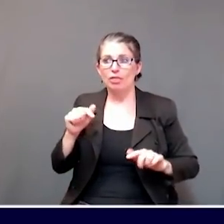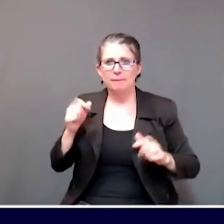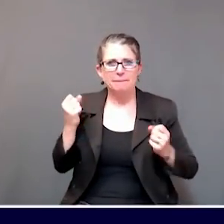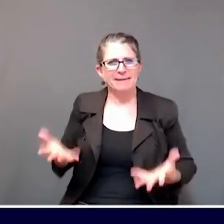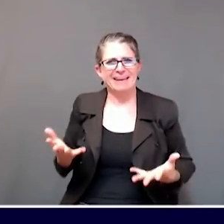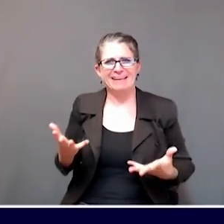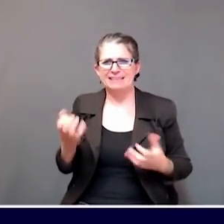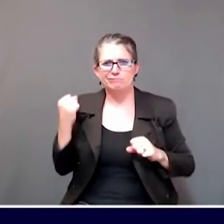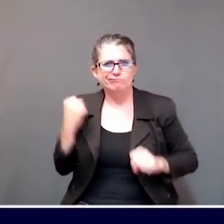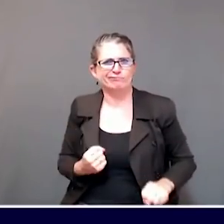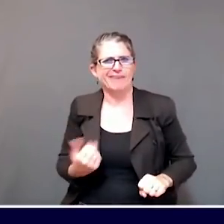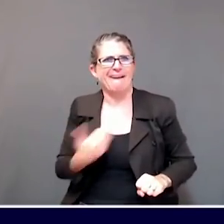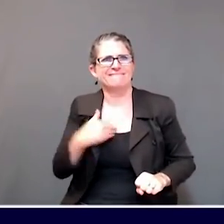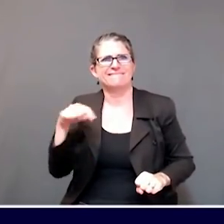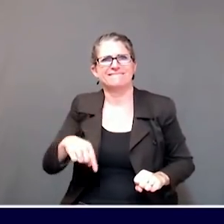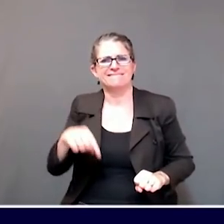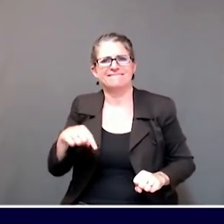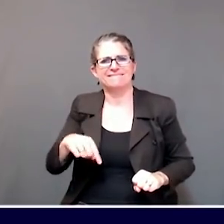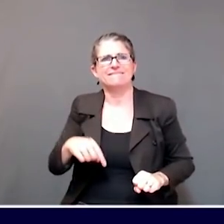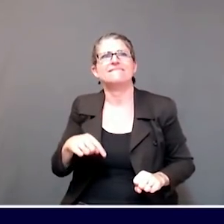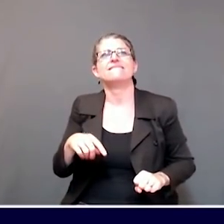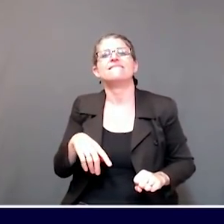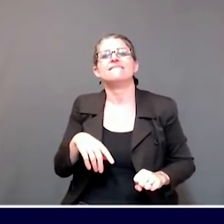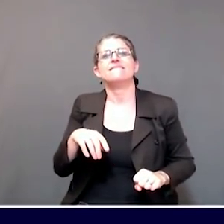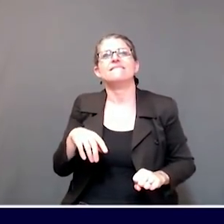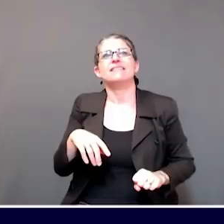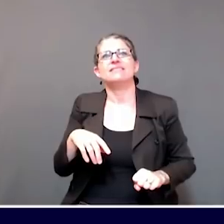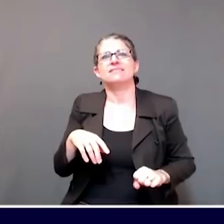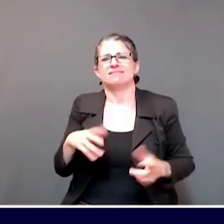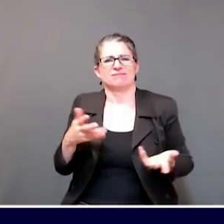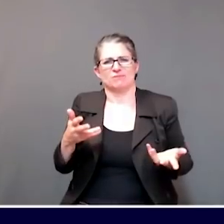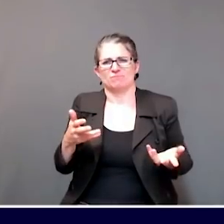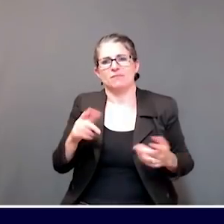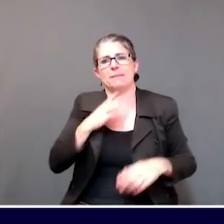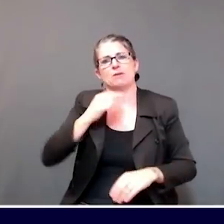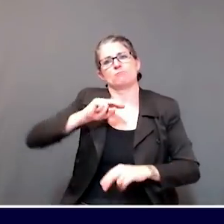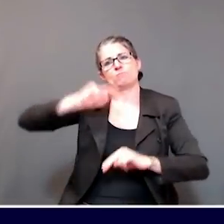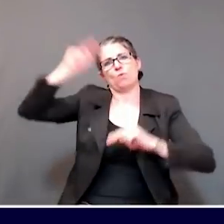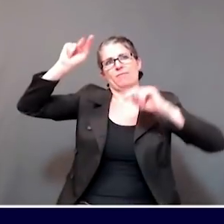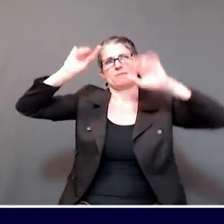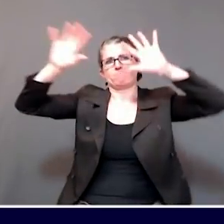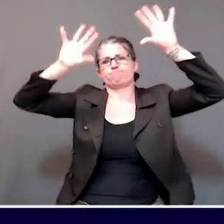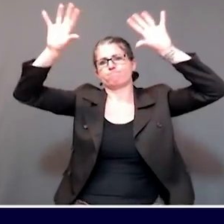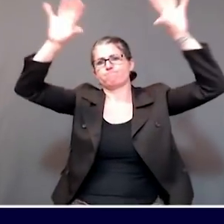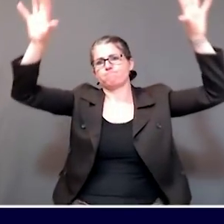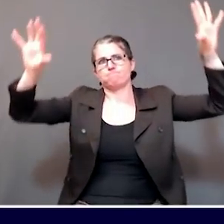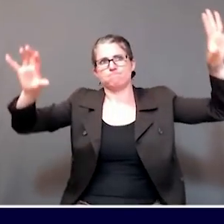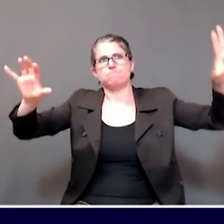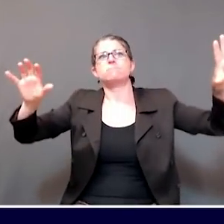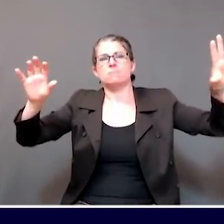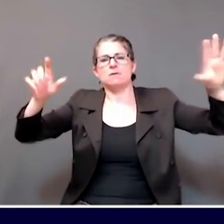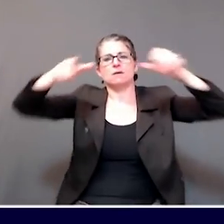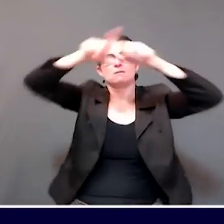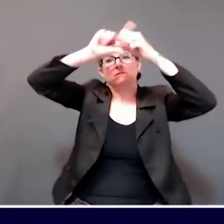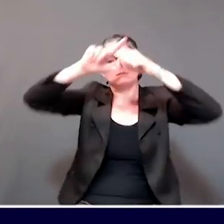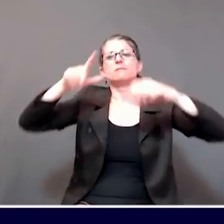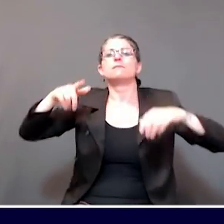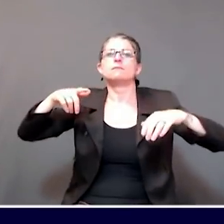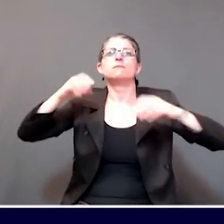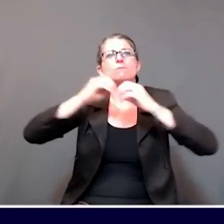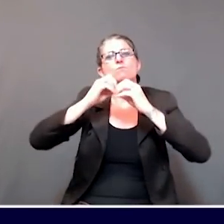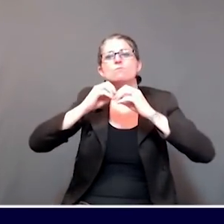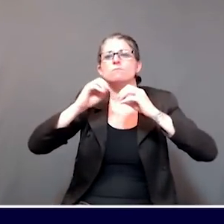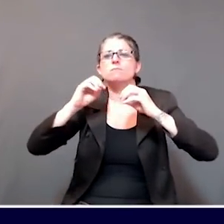place. If there's one in a site, that's probably sufficient, depending on the size of the town. But our hope is to geographically spread